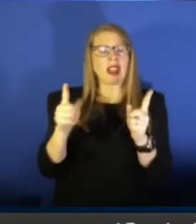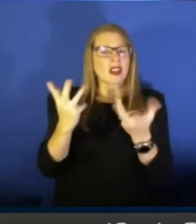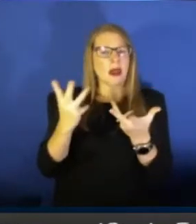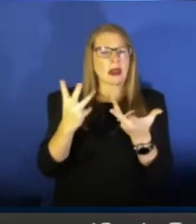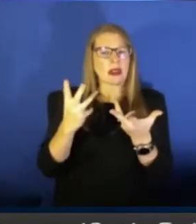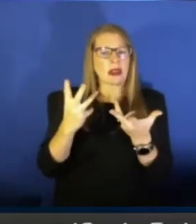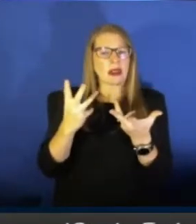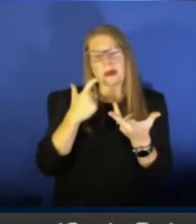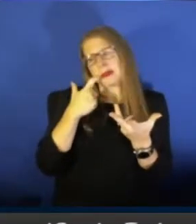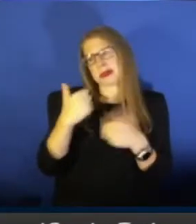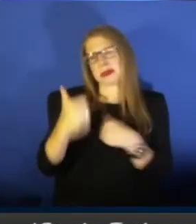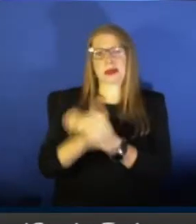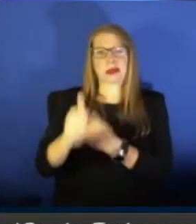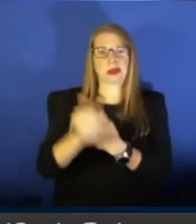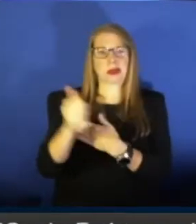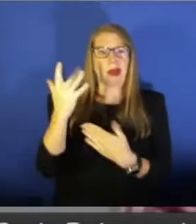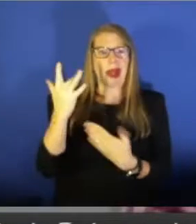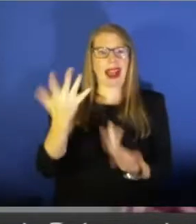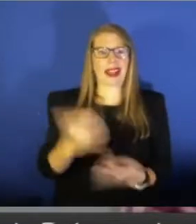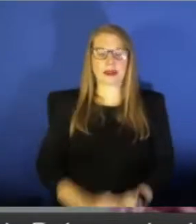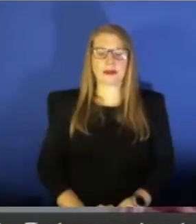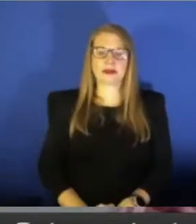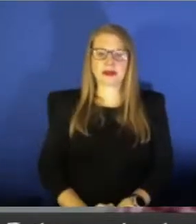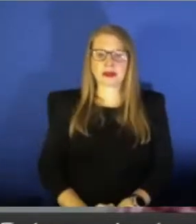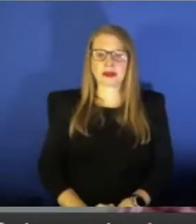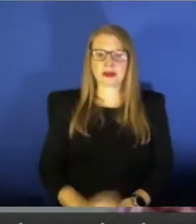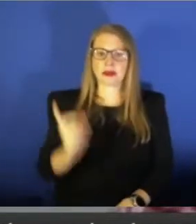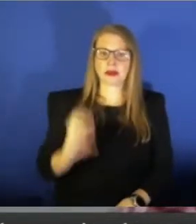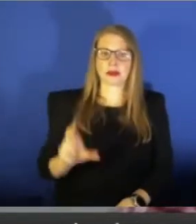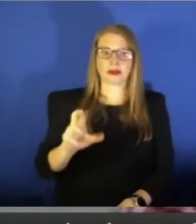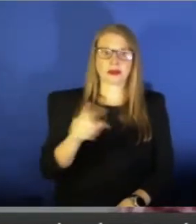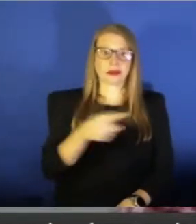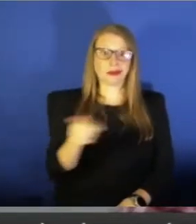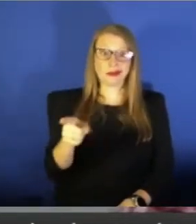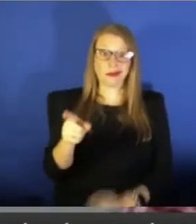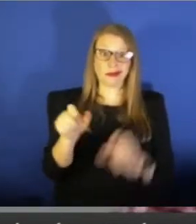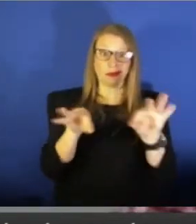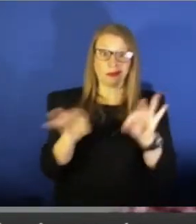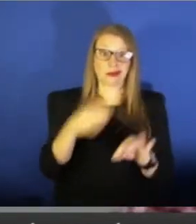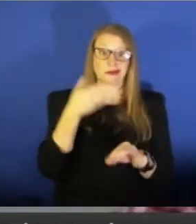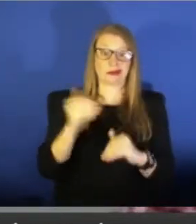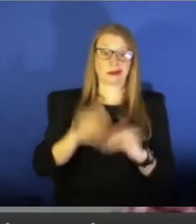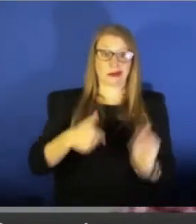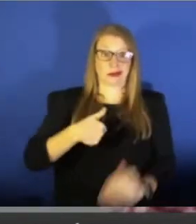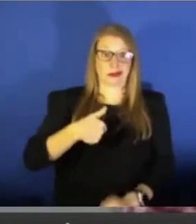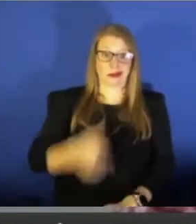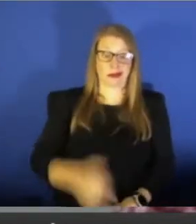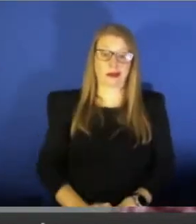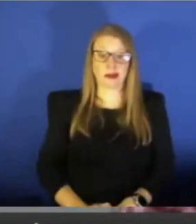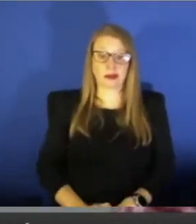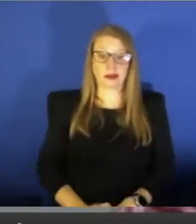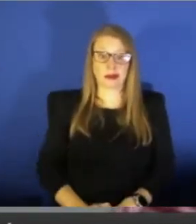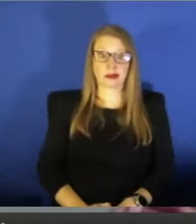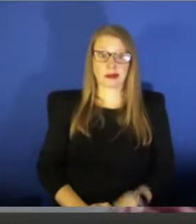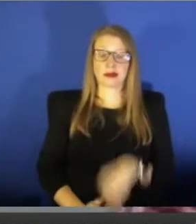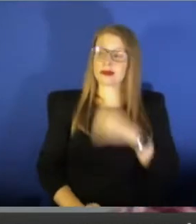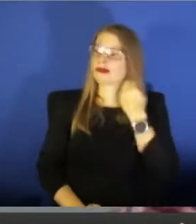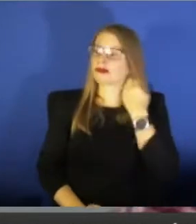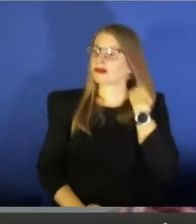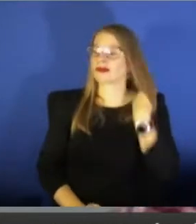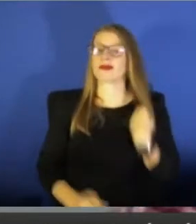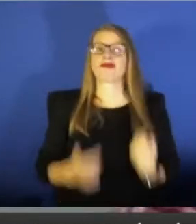of power to make good choices. So what you're telling me is that the point of having these laced with fentanyl is to get them addicted.